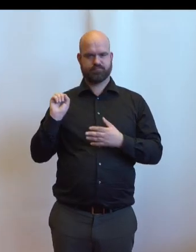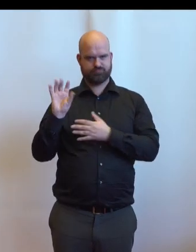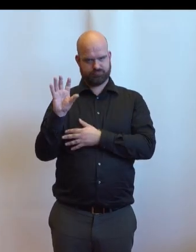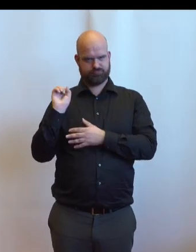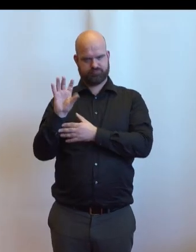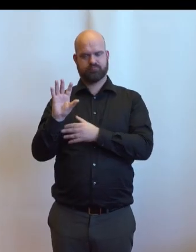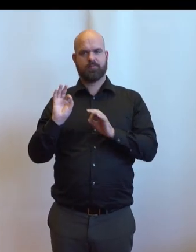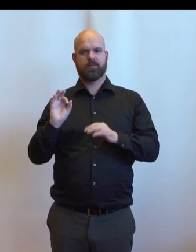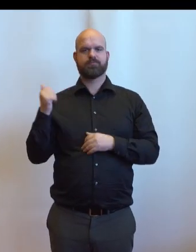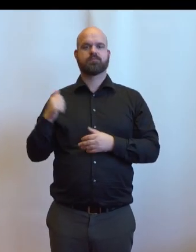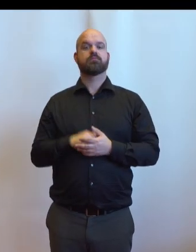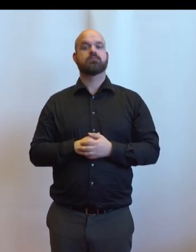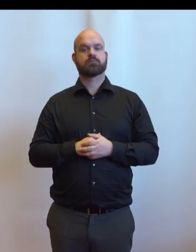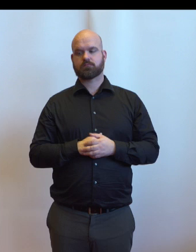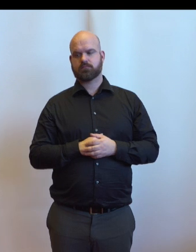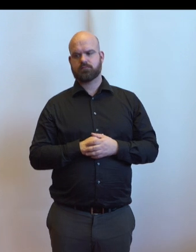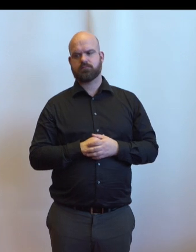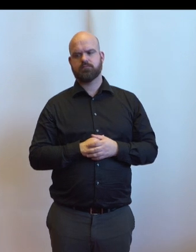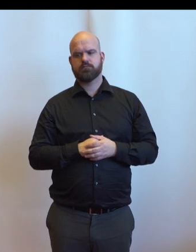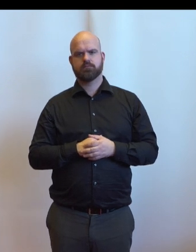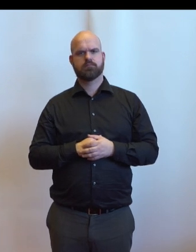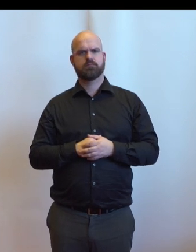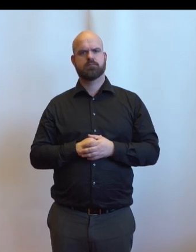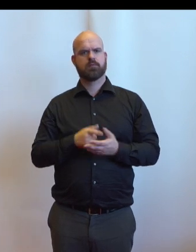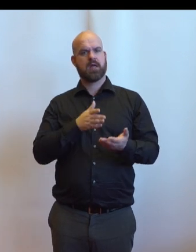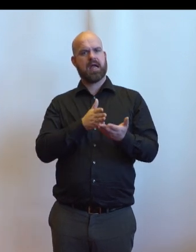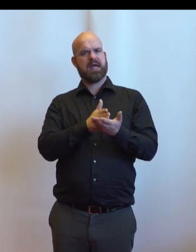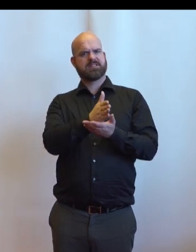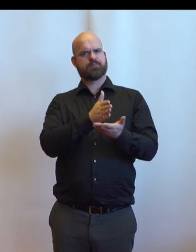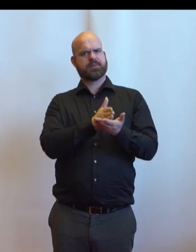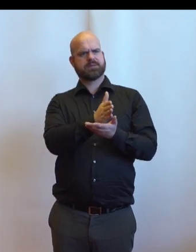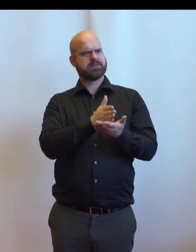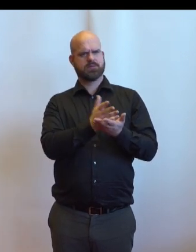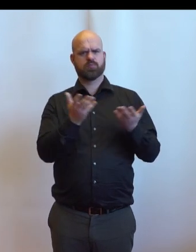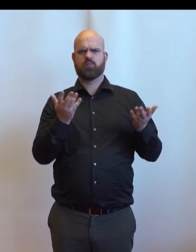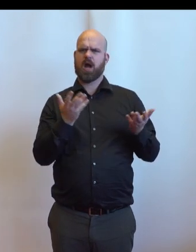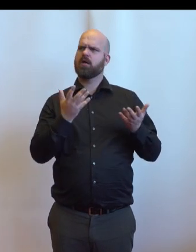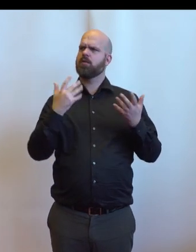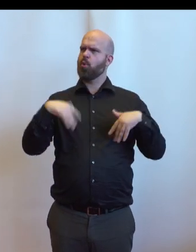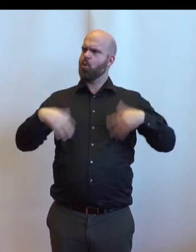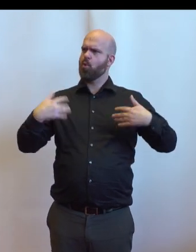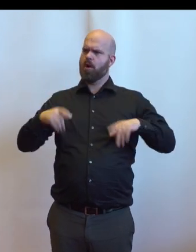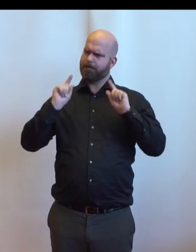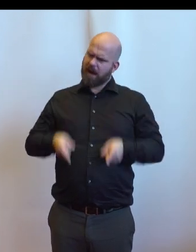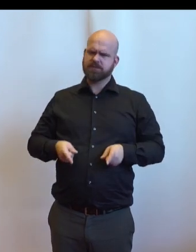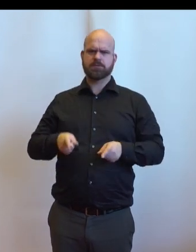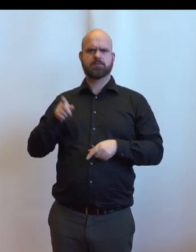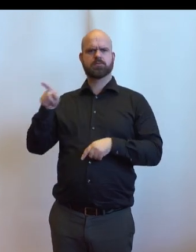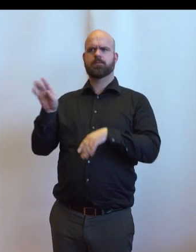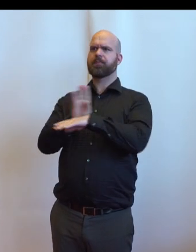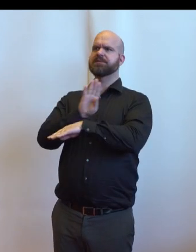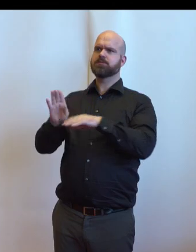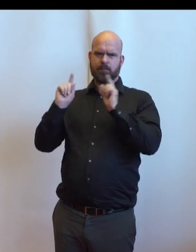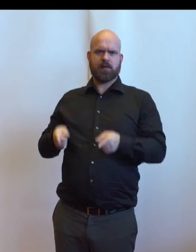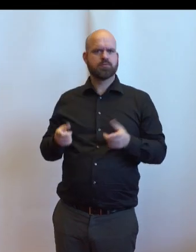that accessibility is actually a business imperative, and I'm going to run through some stuff that hopefully will, if you're